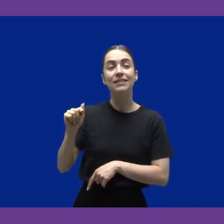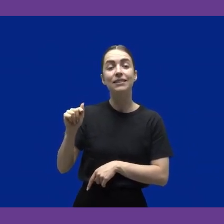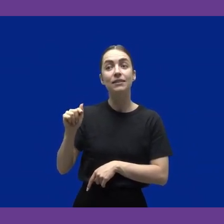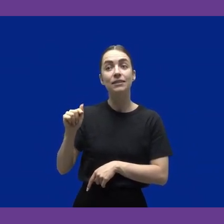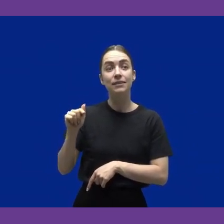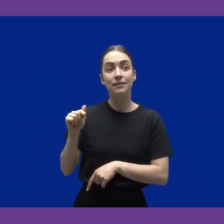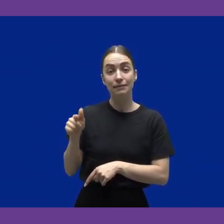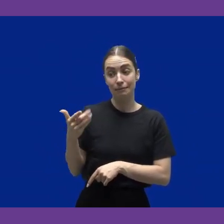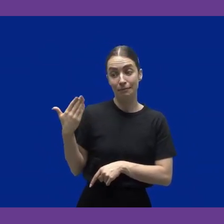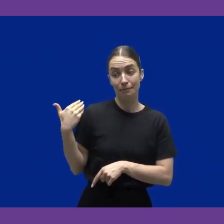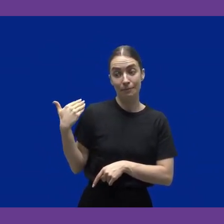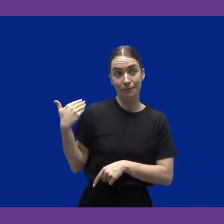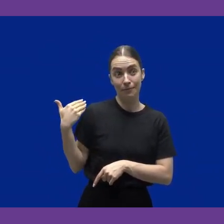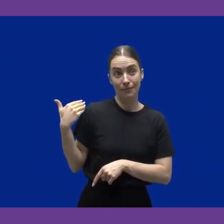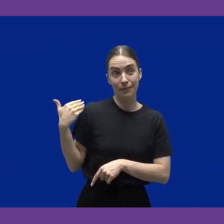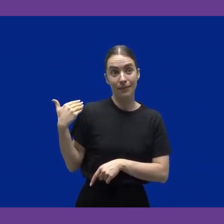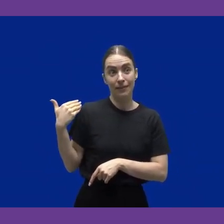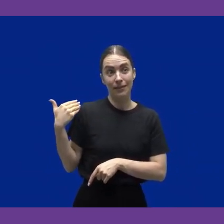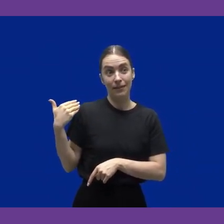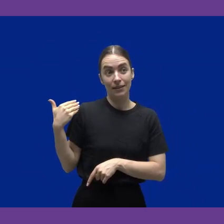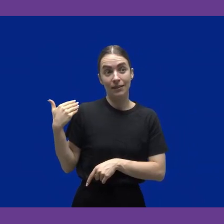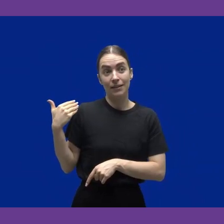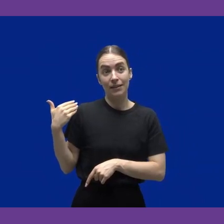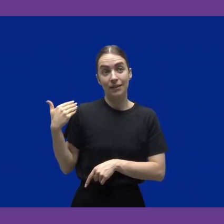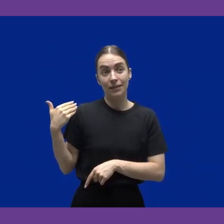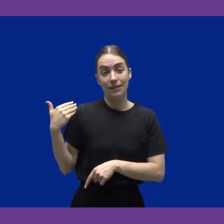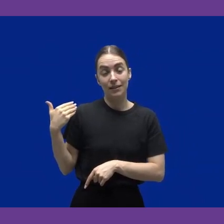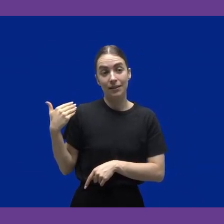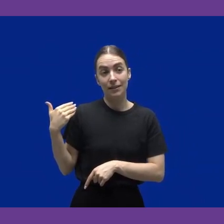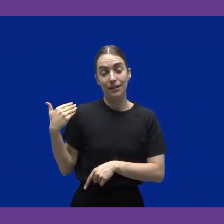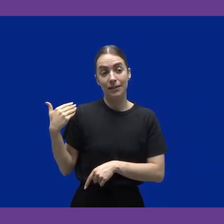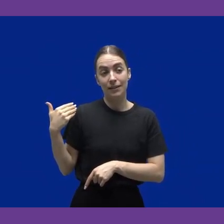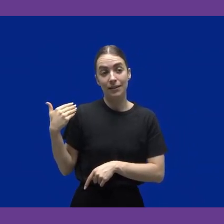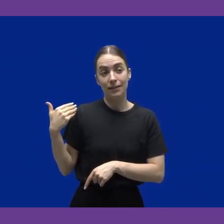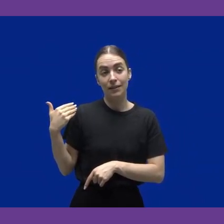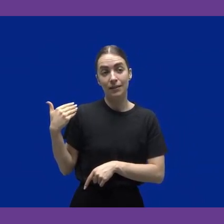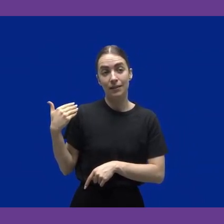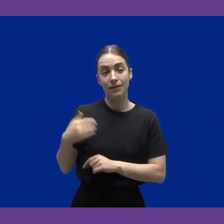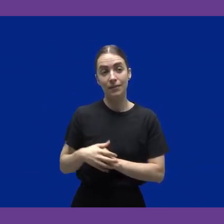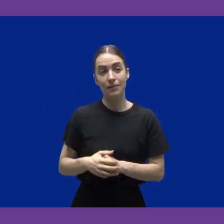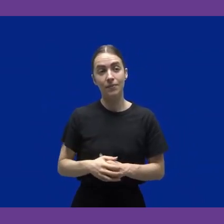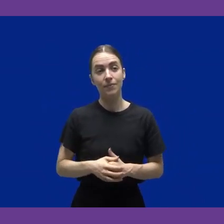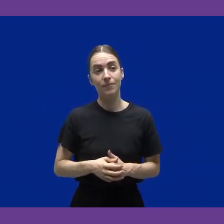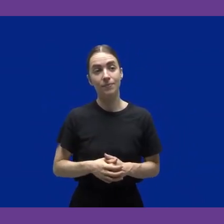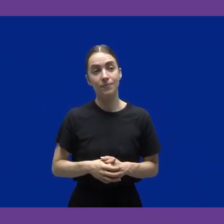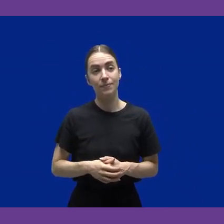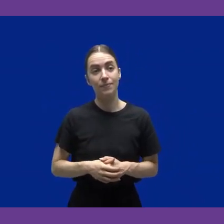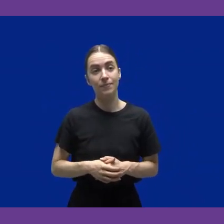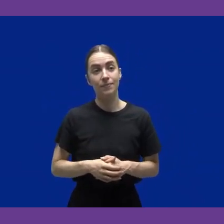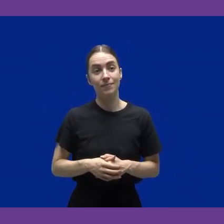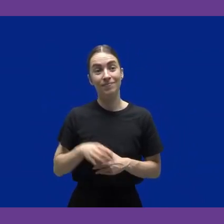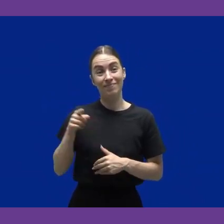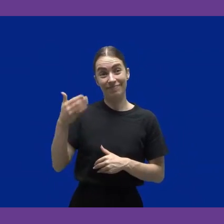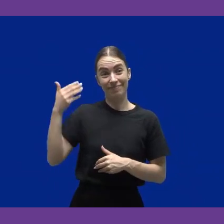safe way to approach, but there might be, well, there will be some parts